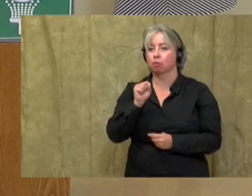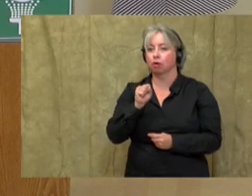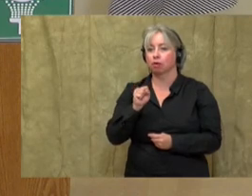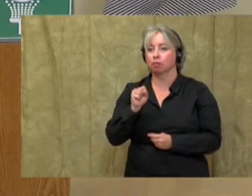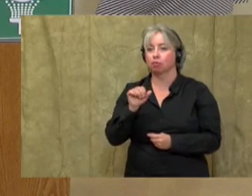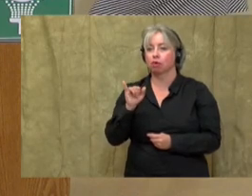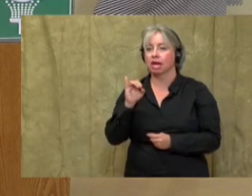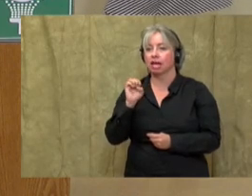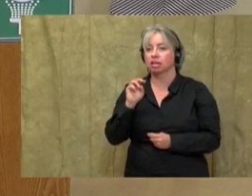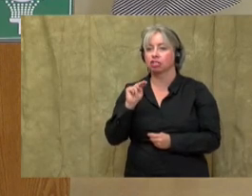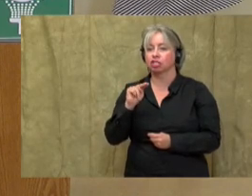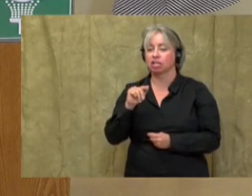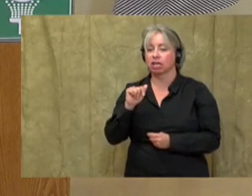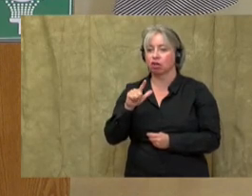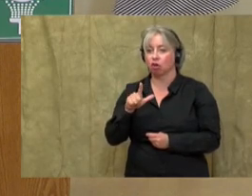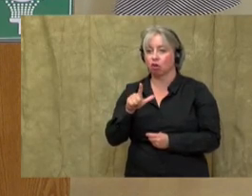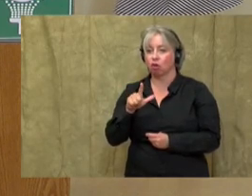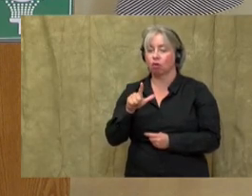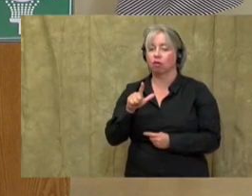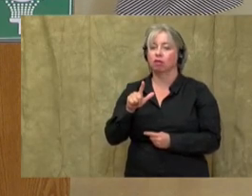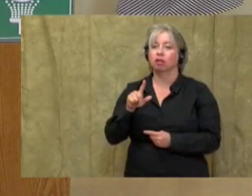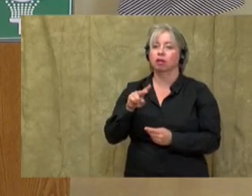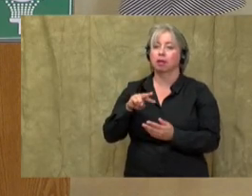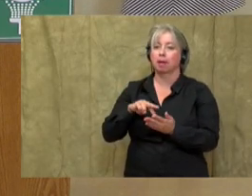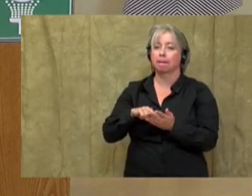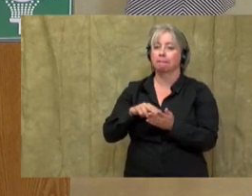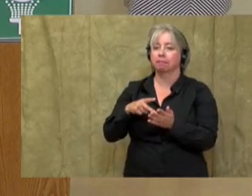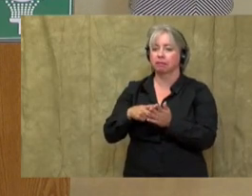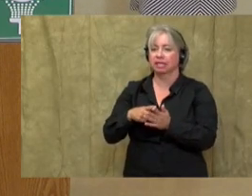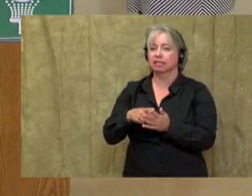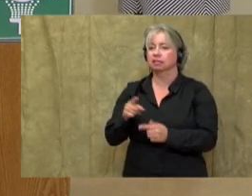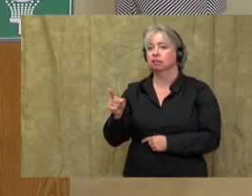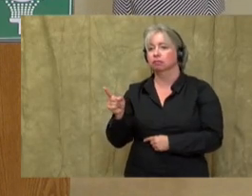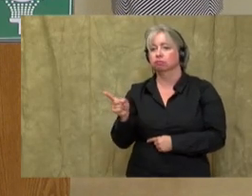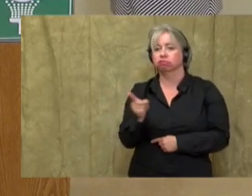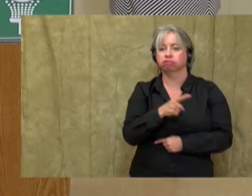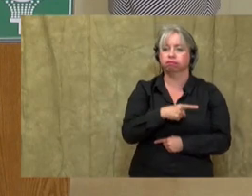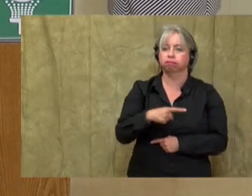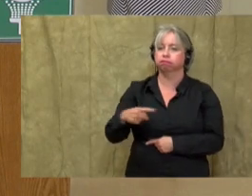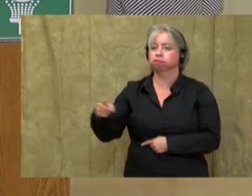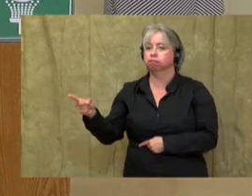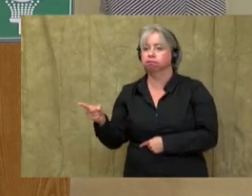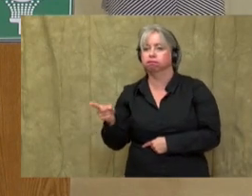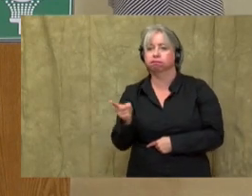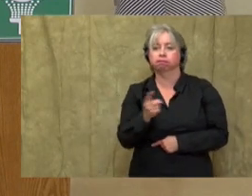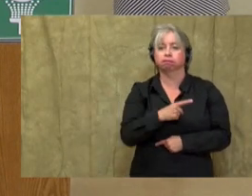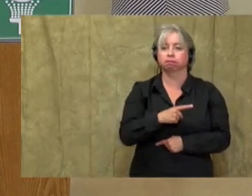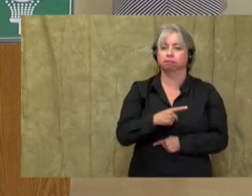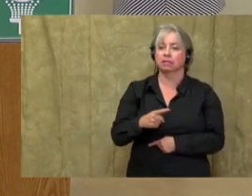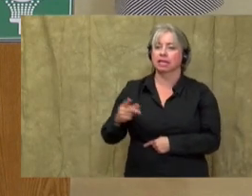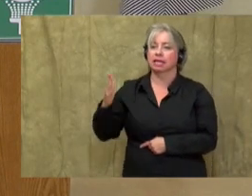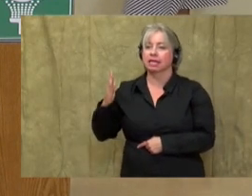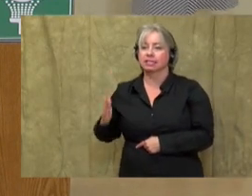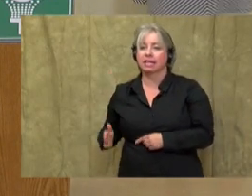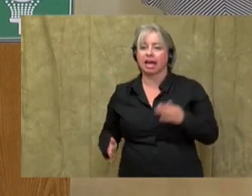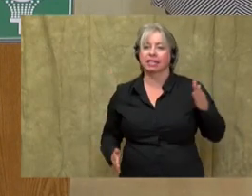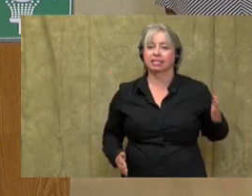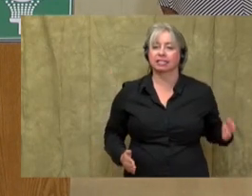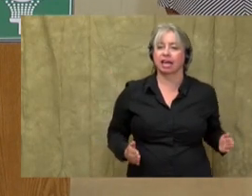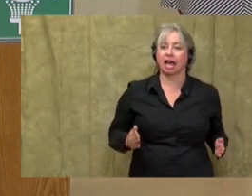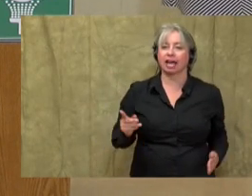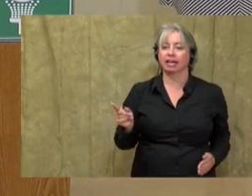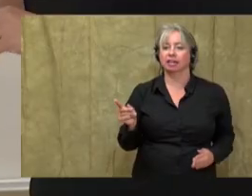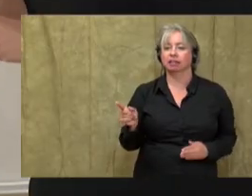longitudinal wave that has the back and forth motion or side to side motion as the energy